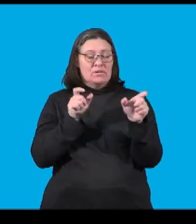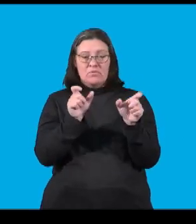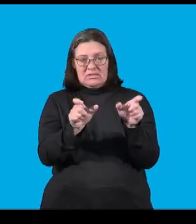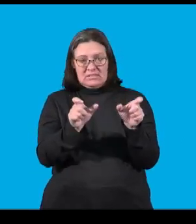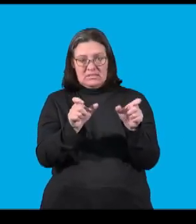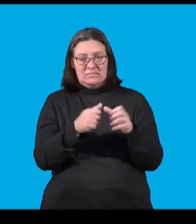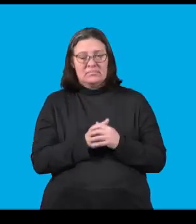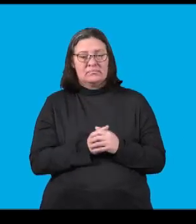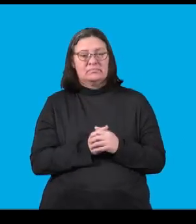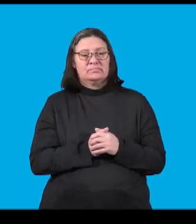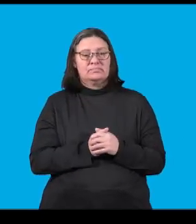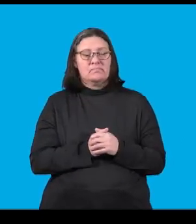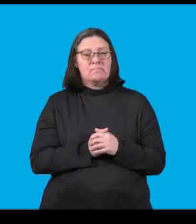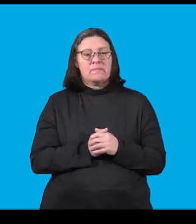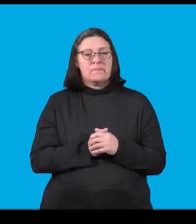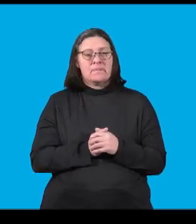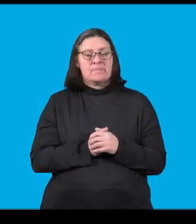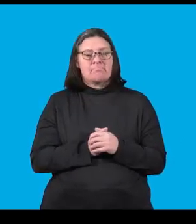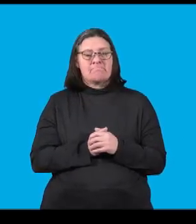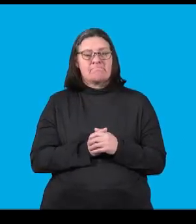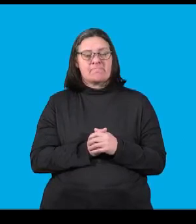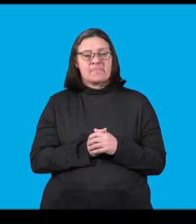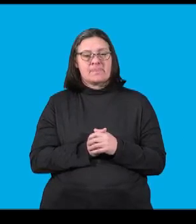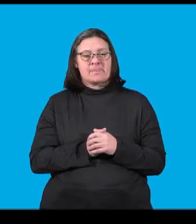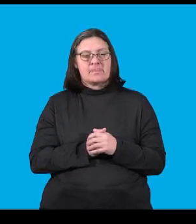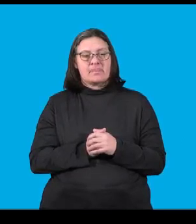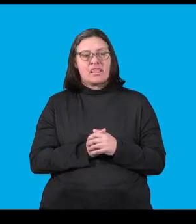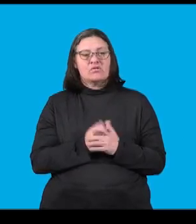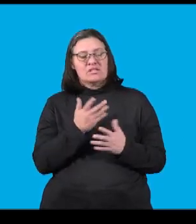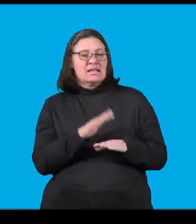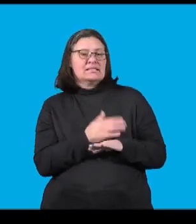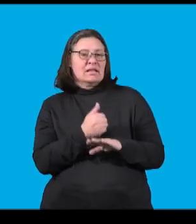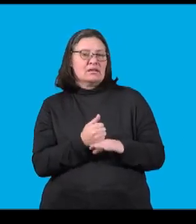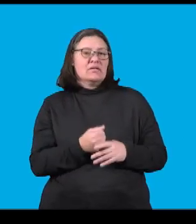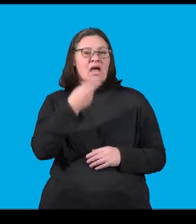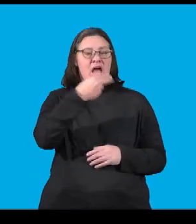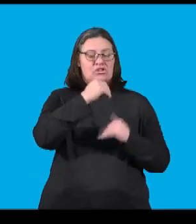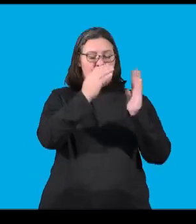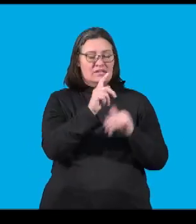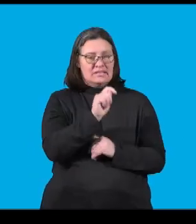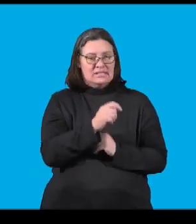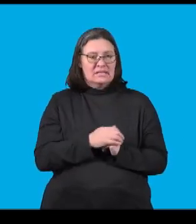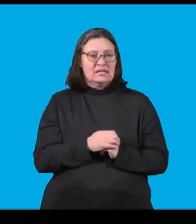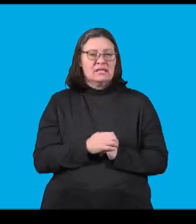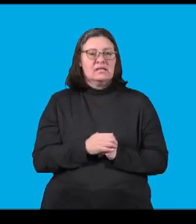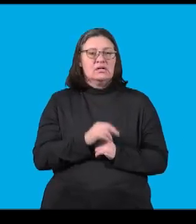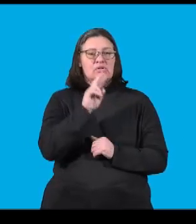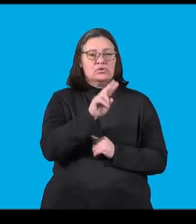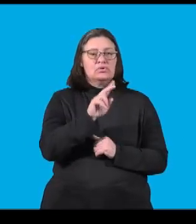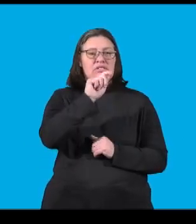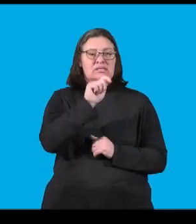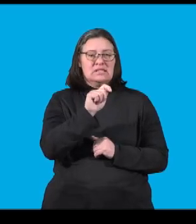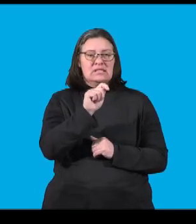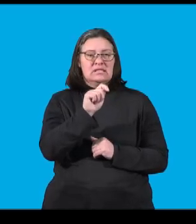coordinates of this point. Okay, so let's have a look at how we set this up. So h of t is 2t